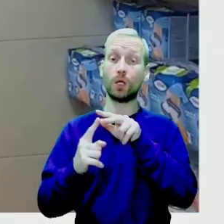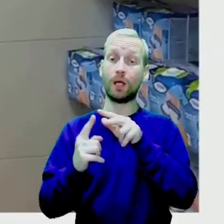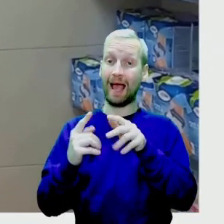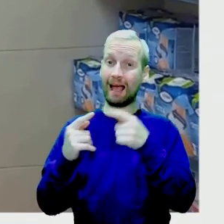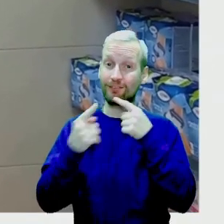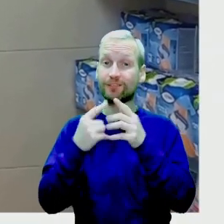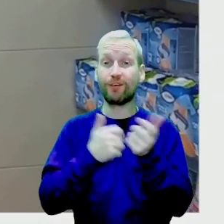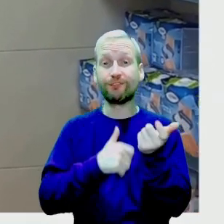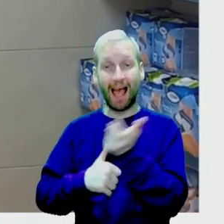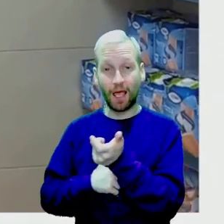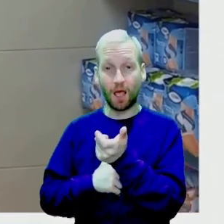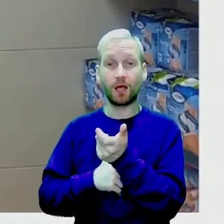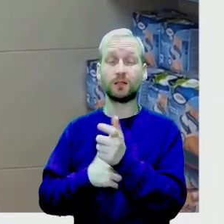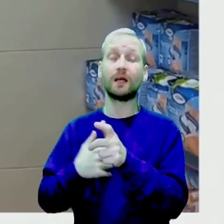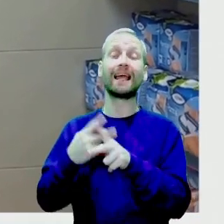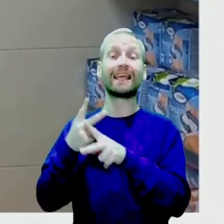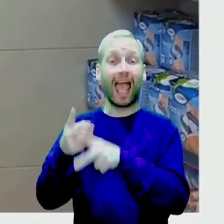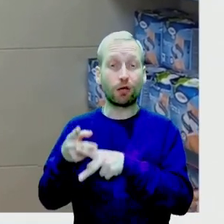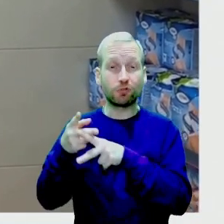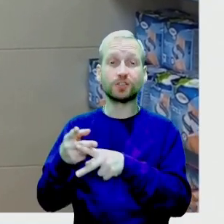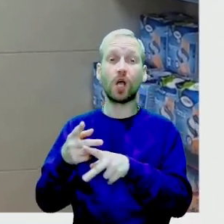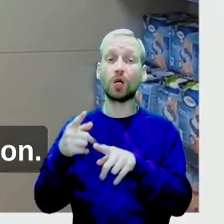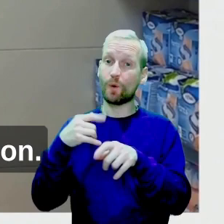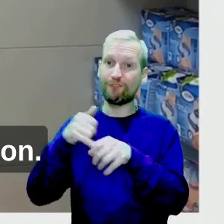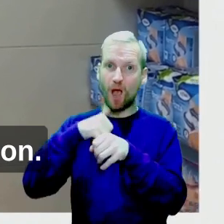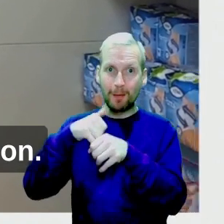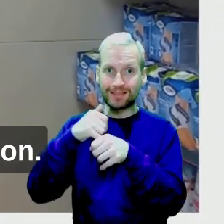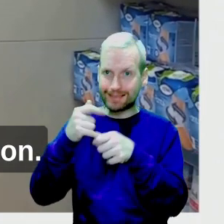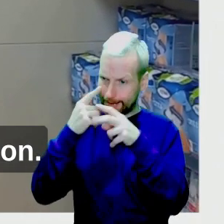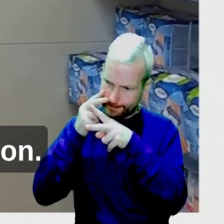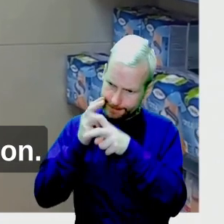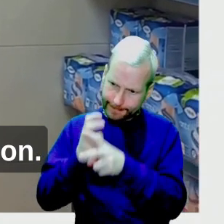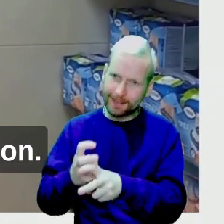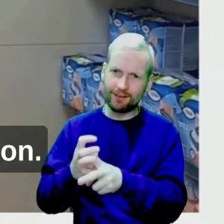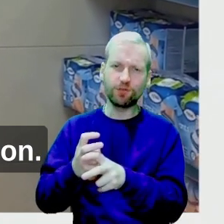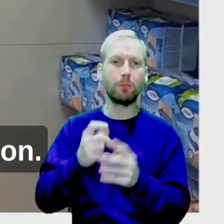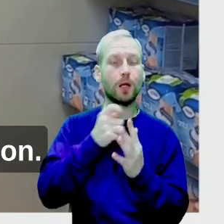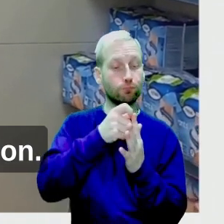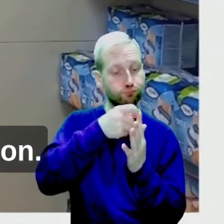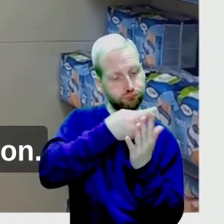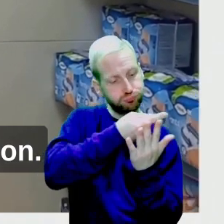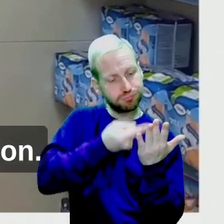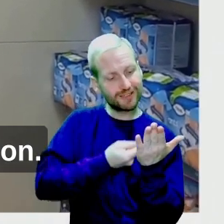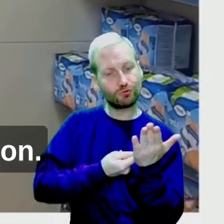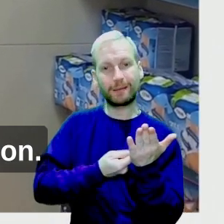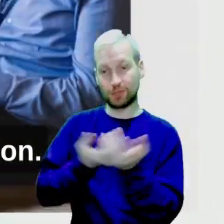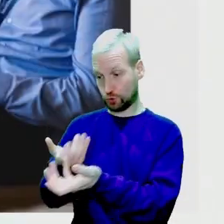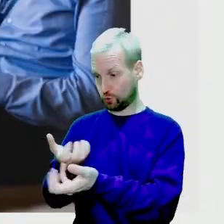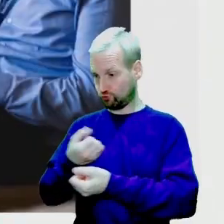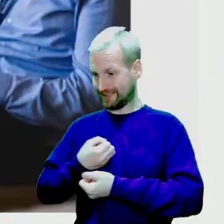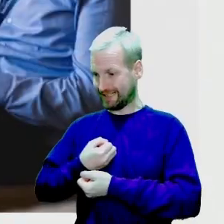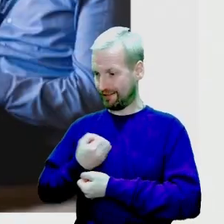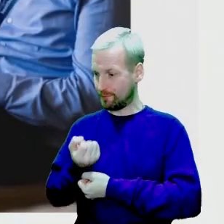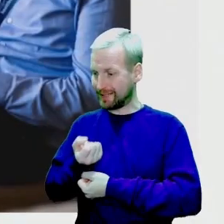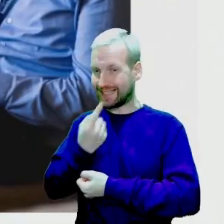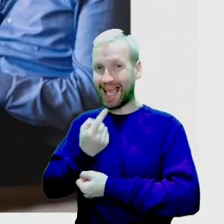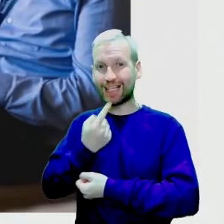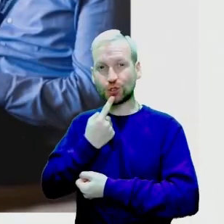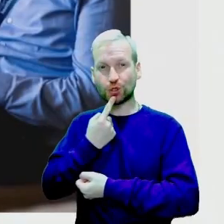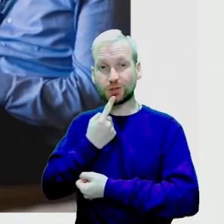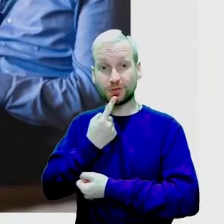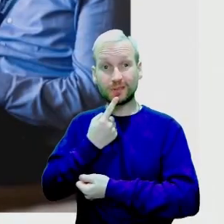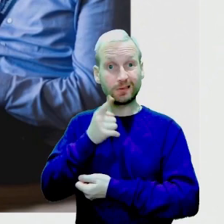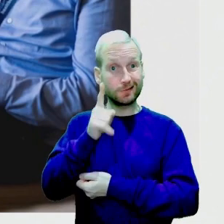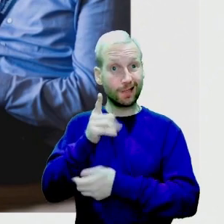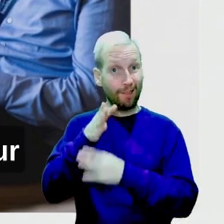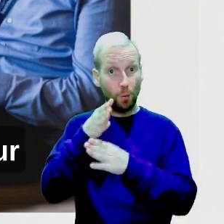carers, and a behind-the-scenes look at a pharmacy to understand the process from prescription to getting medication. This work